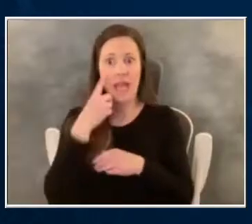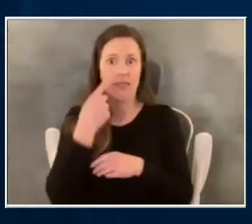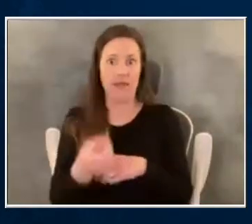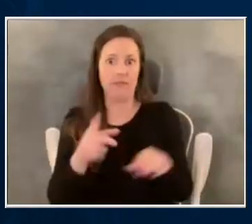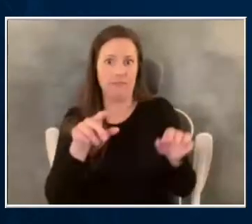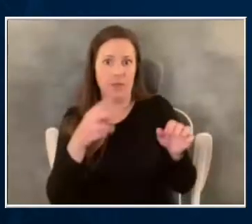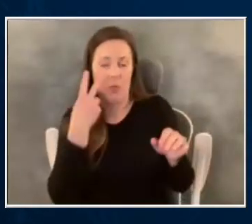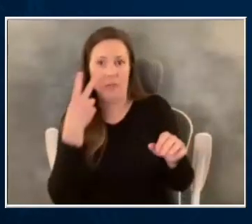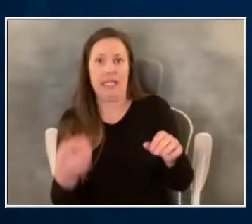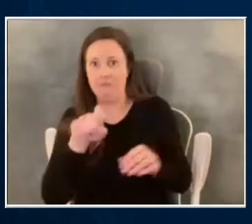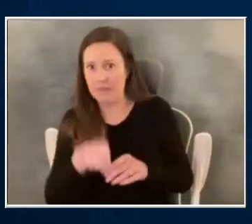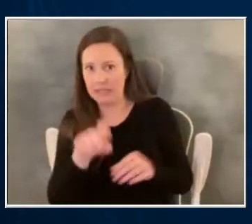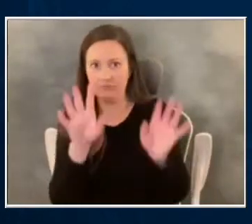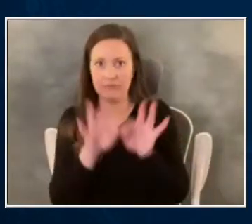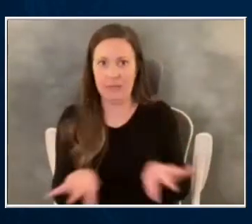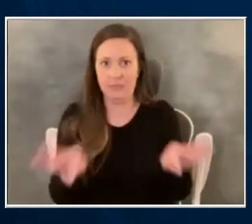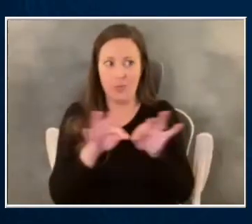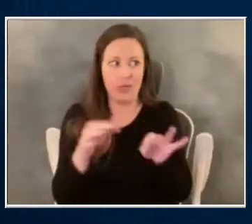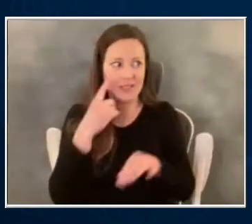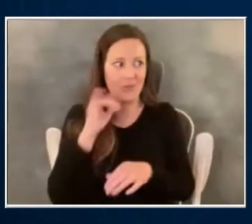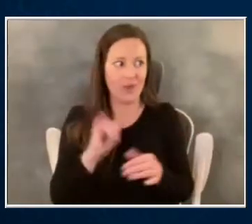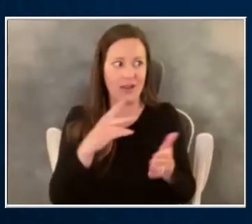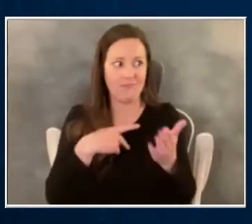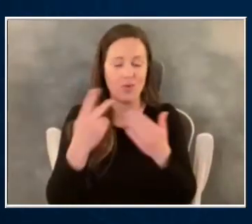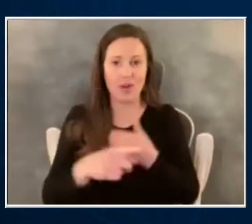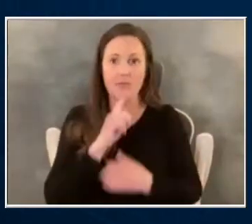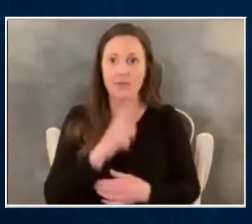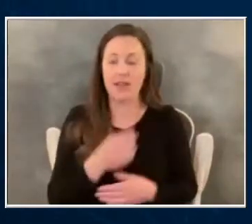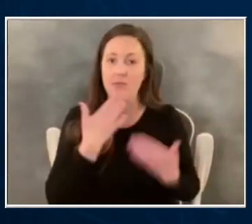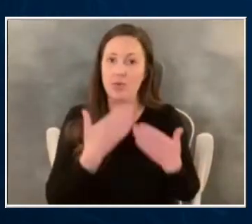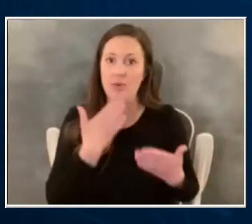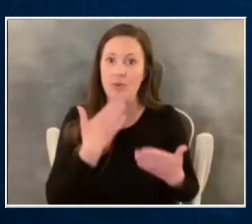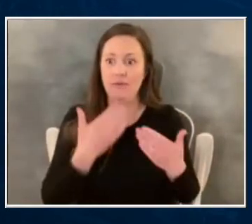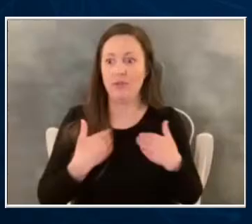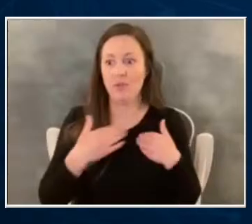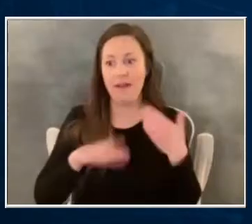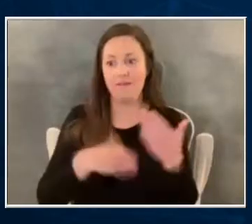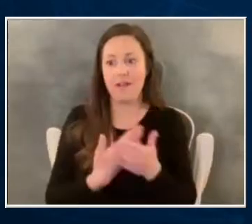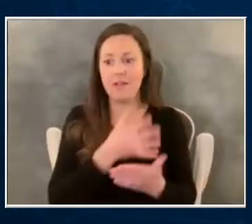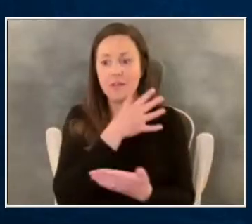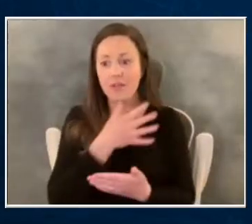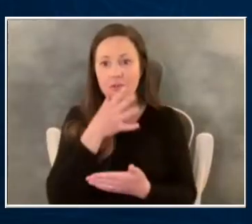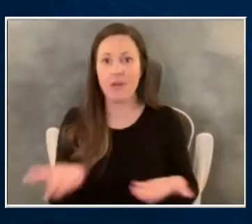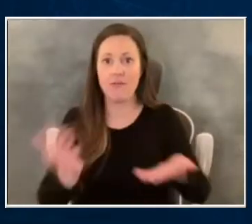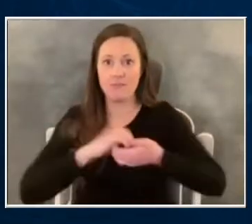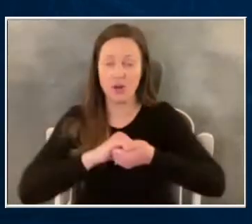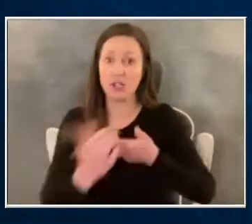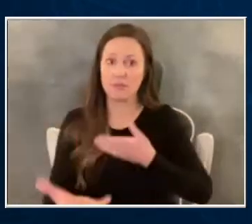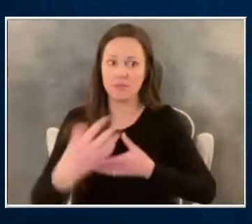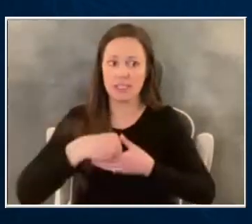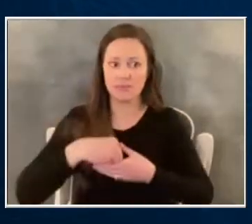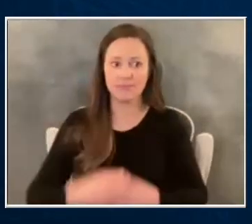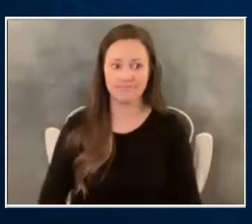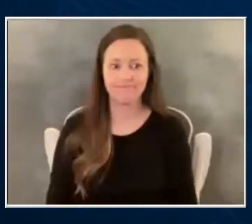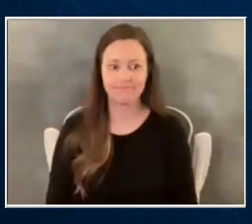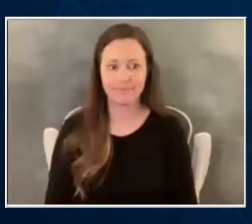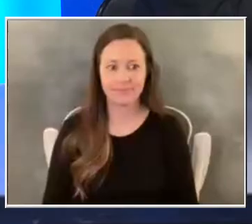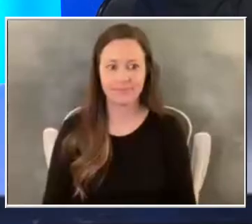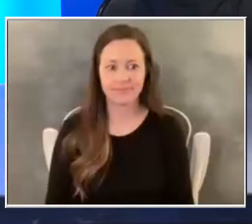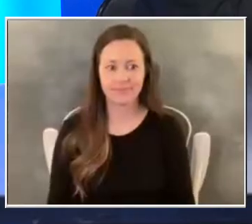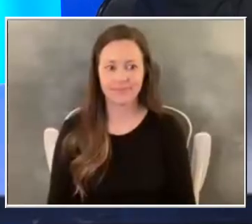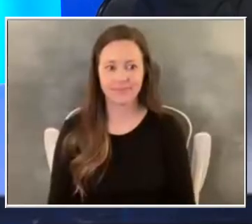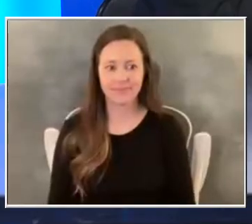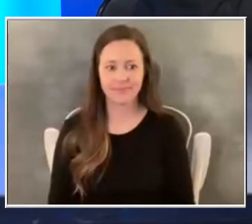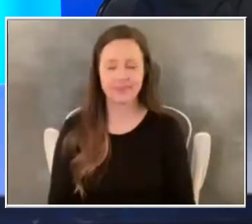importance, and we're grateful to have all of our rural partners participating in this work. Jody, can